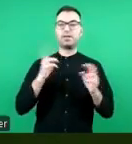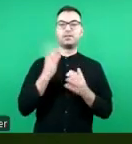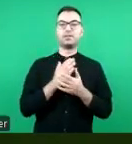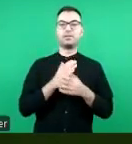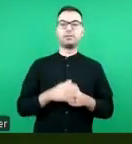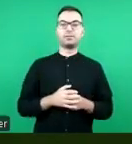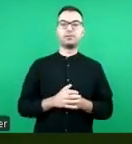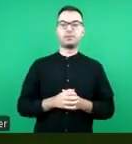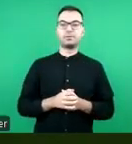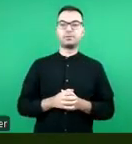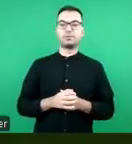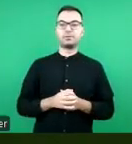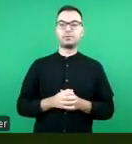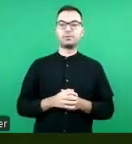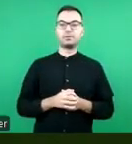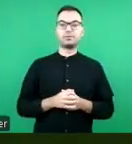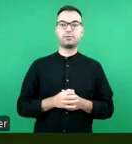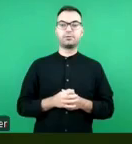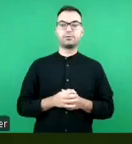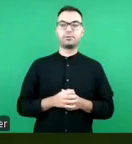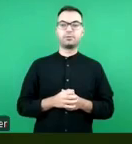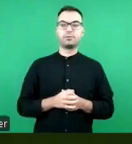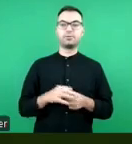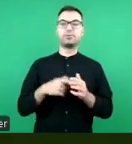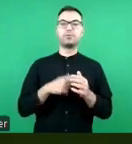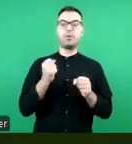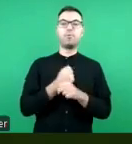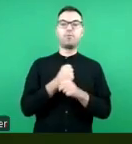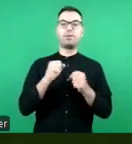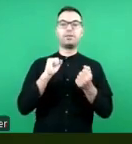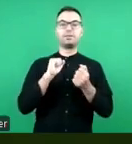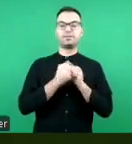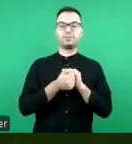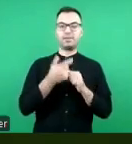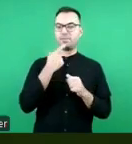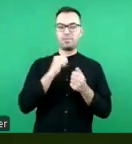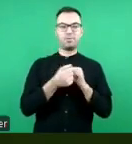and epicake lichens. We had like significant change in species richness.